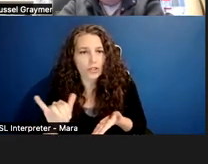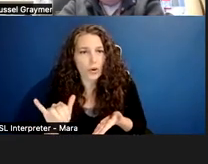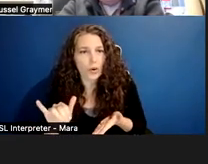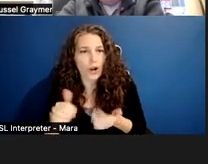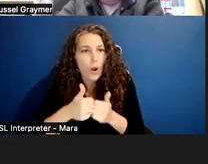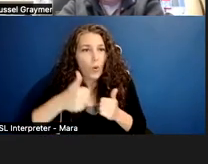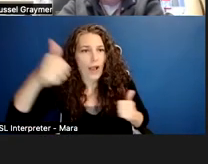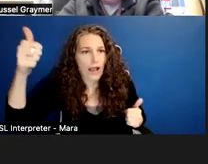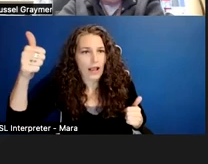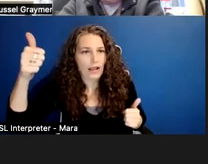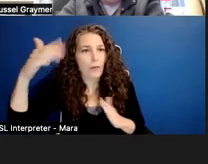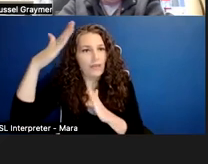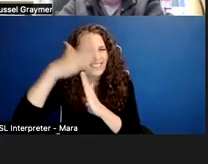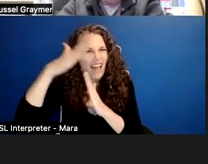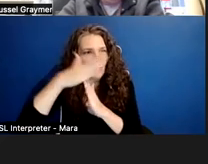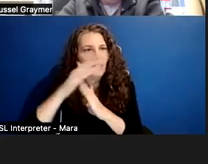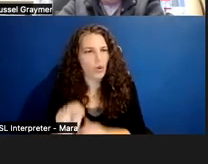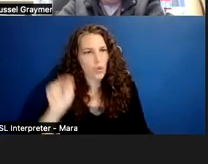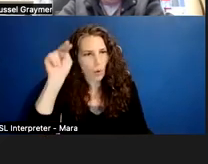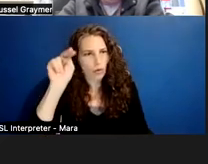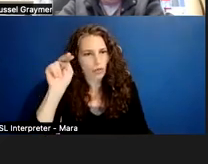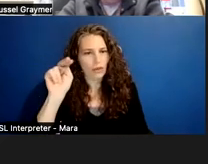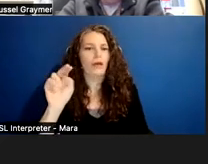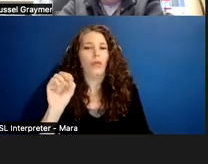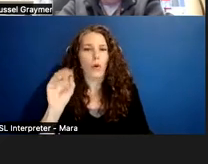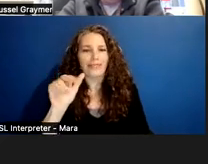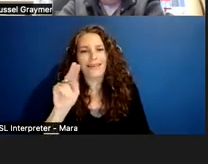north. Next slide, please.